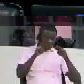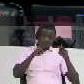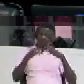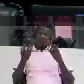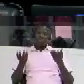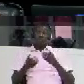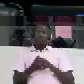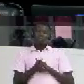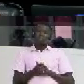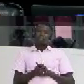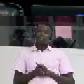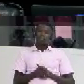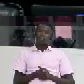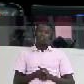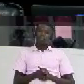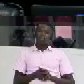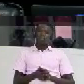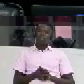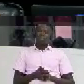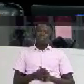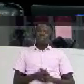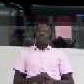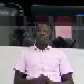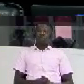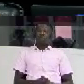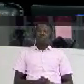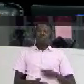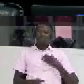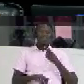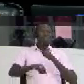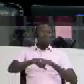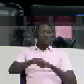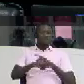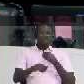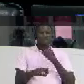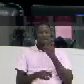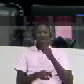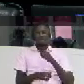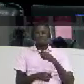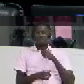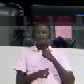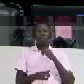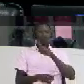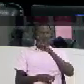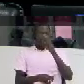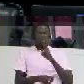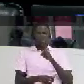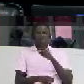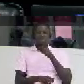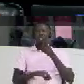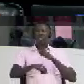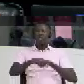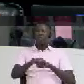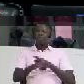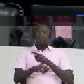dugg ci office yi di génn dugg ci weneen office lan a xew. During this time, let me just ask a follow-up question. During this time, did